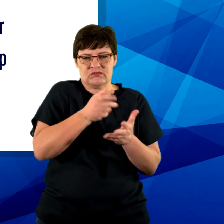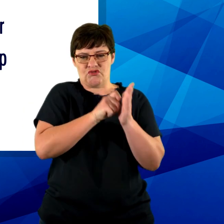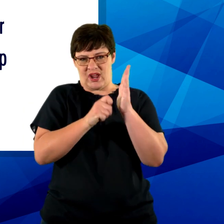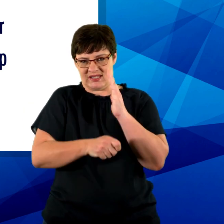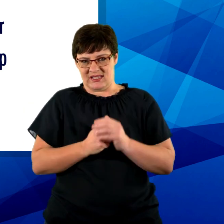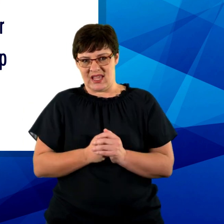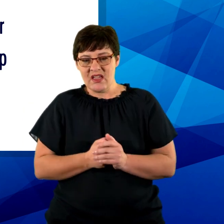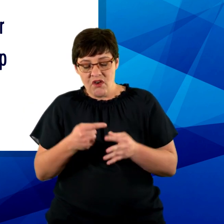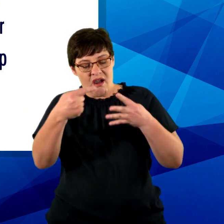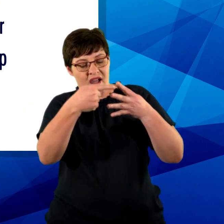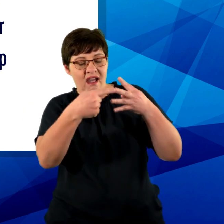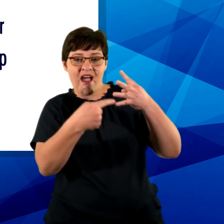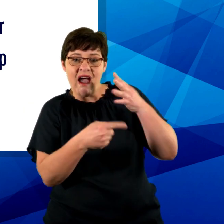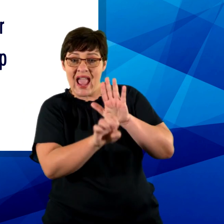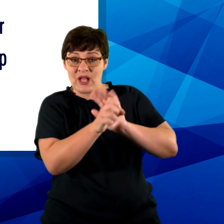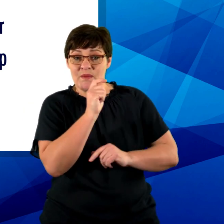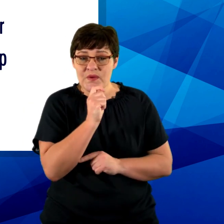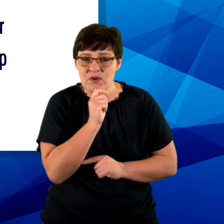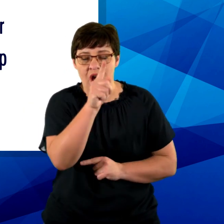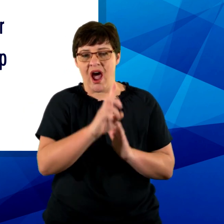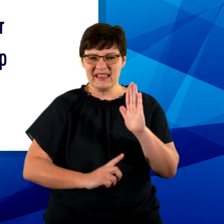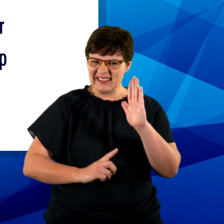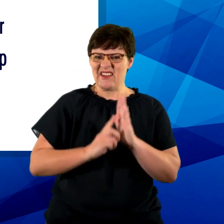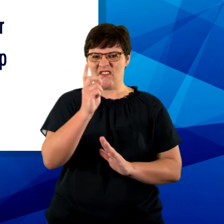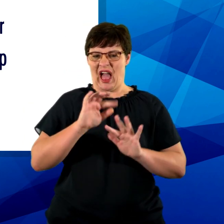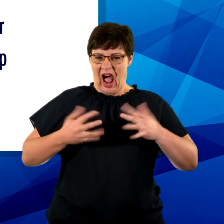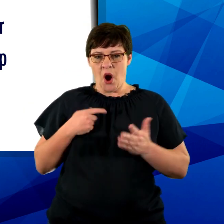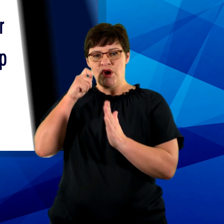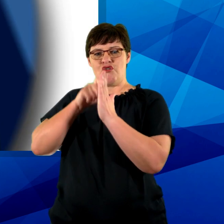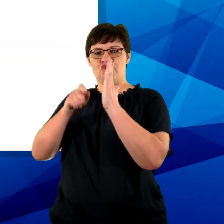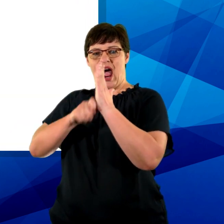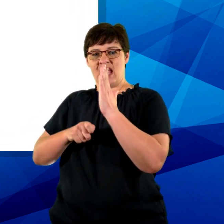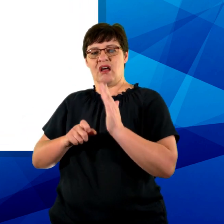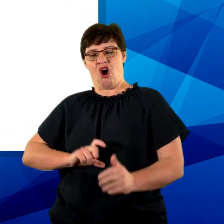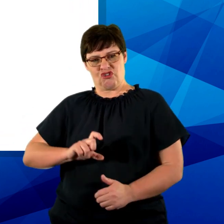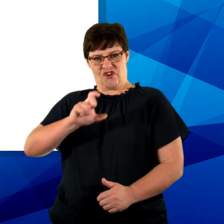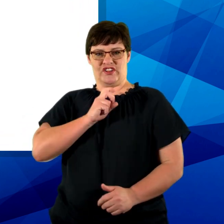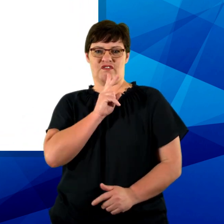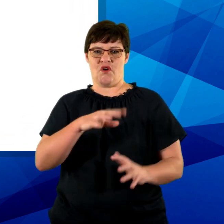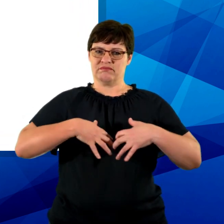purposefully use some of the examples, you will develop a convincing voice in your writing.